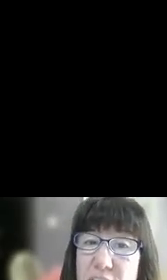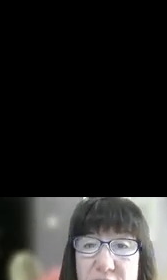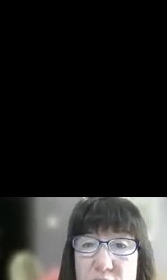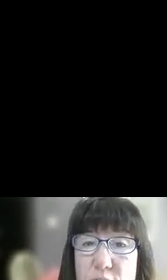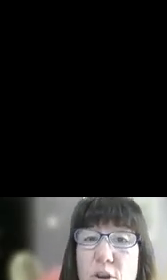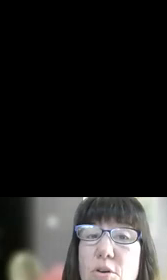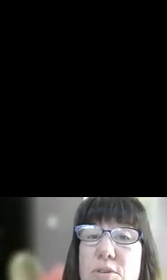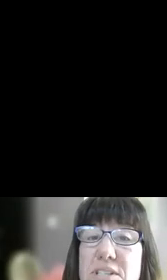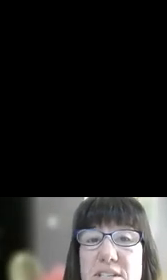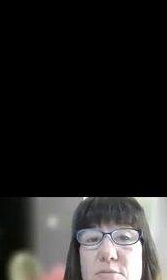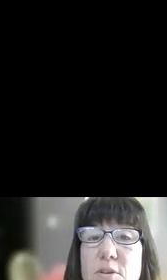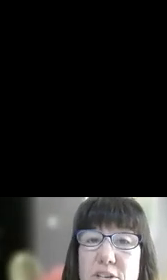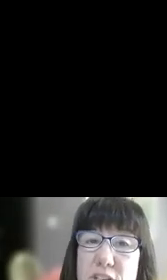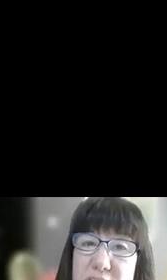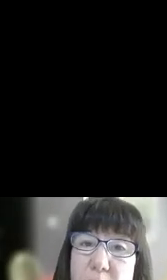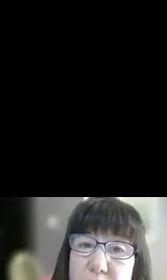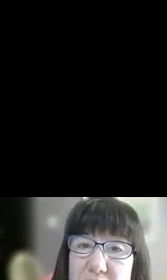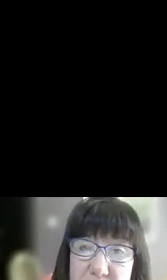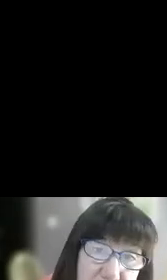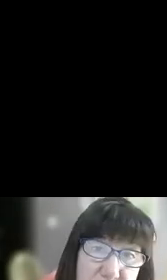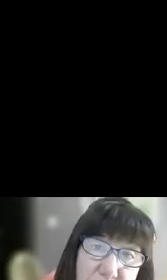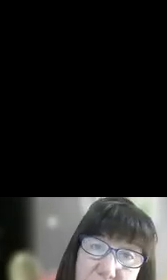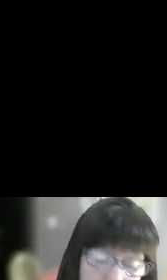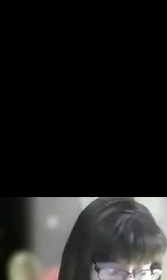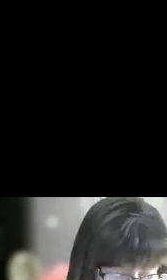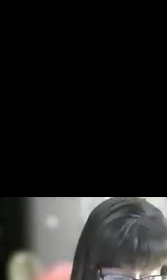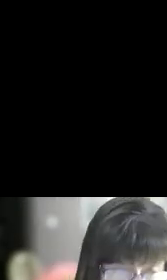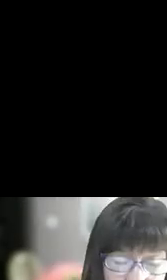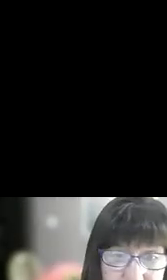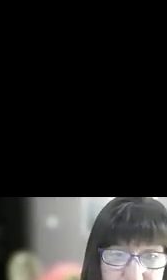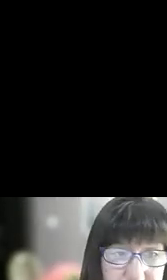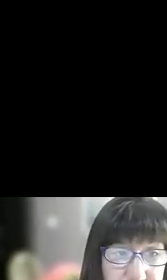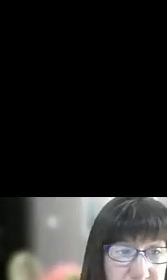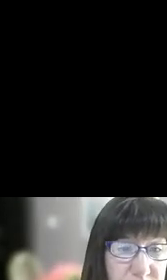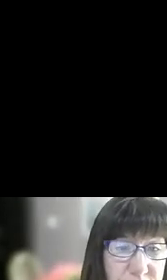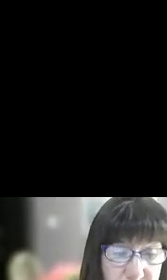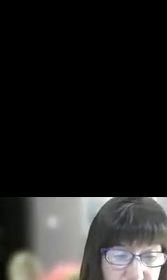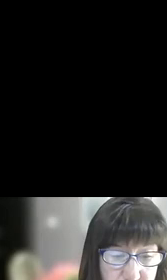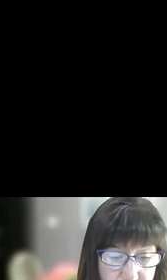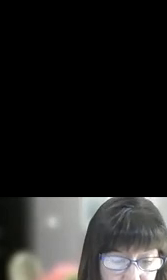also the individual who assists with questions about exchange and travel opportunities.